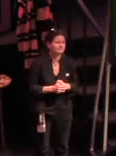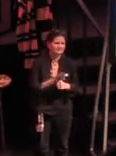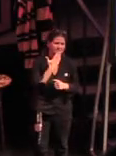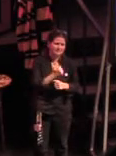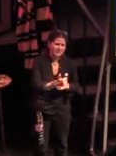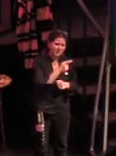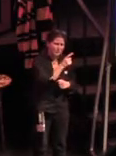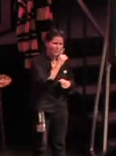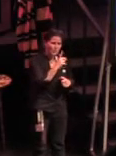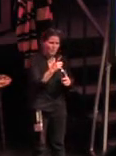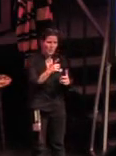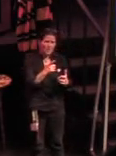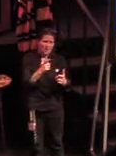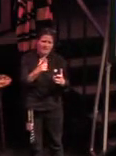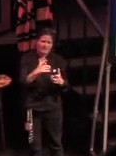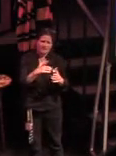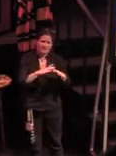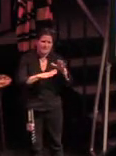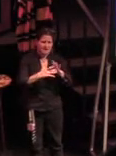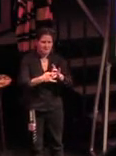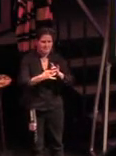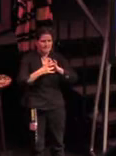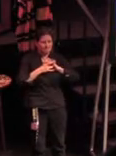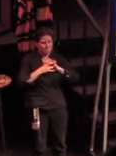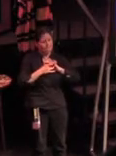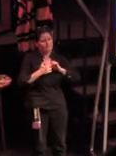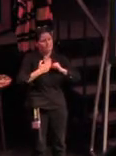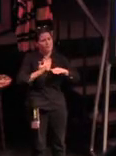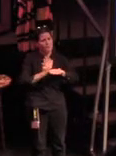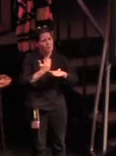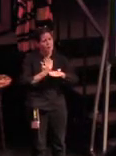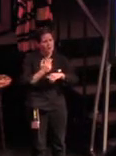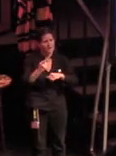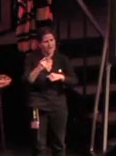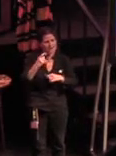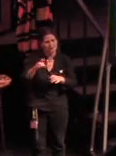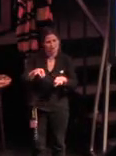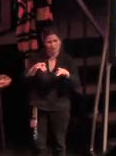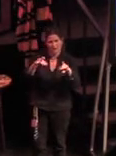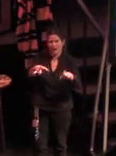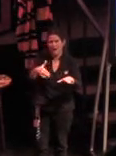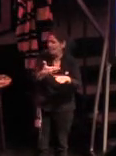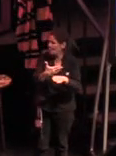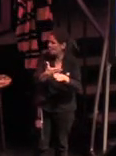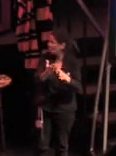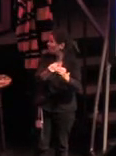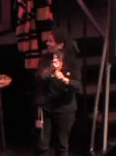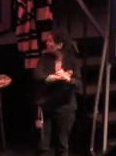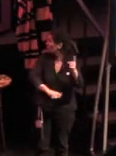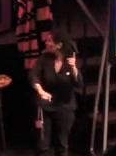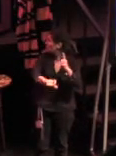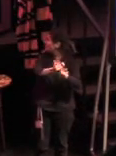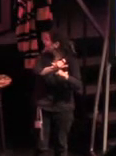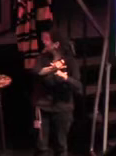work in what I do. I work with the blind community in Australia, and I was wondering what your take is